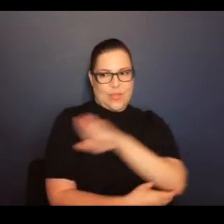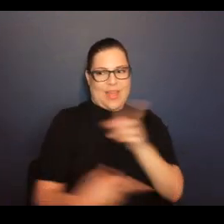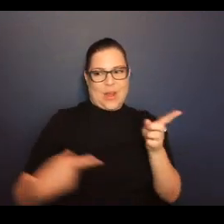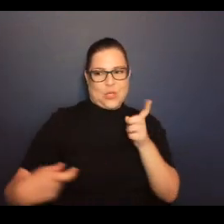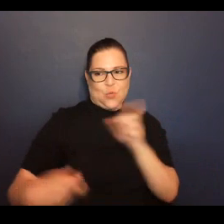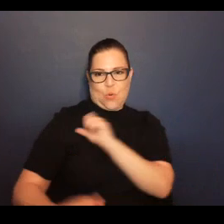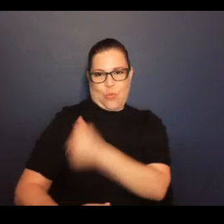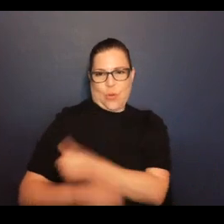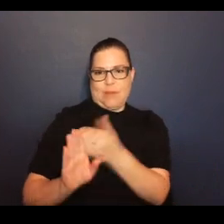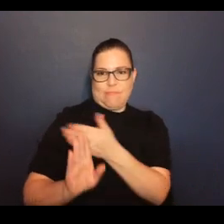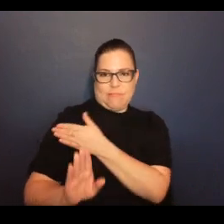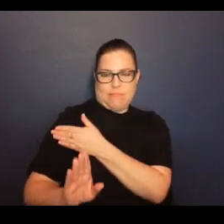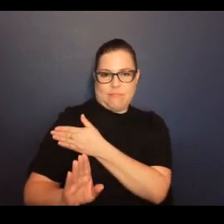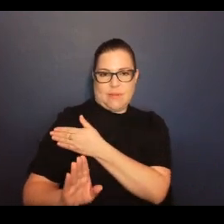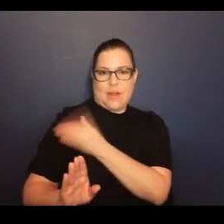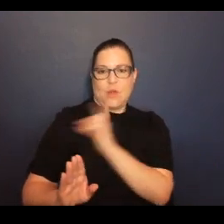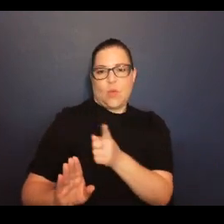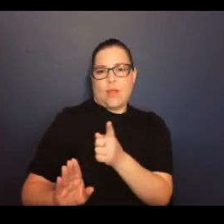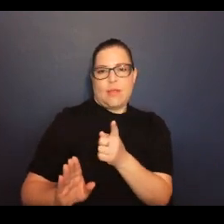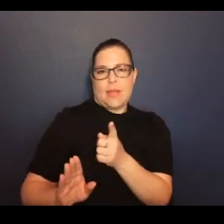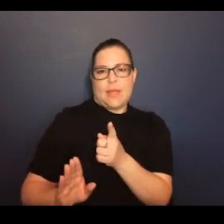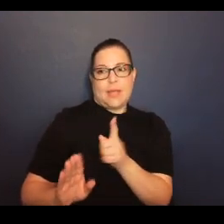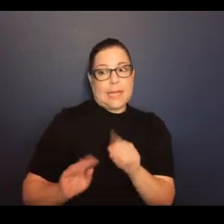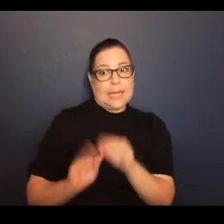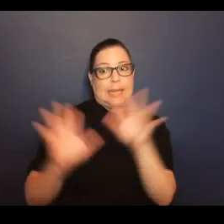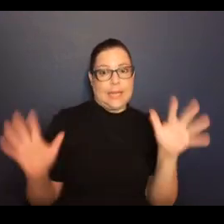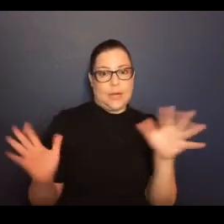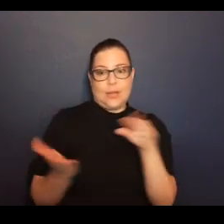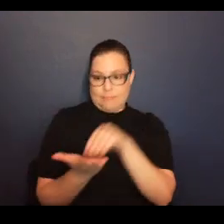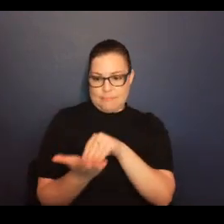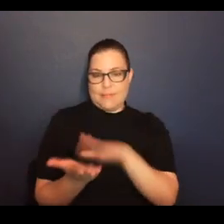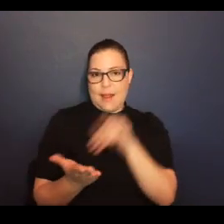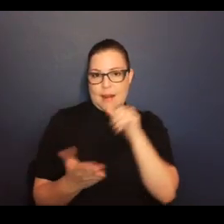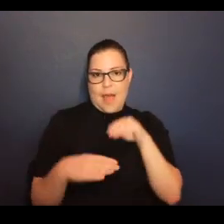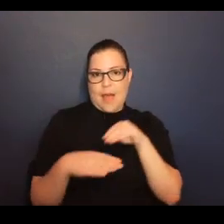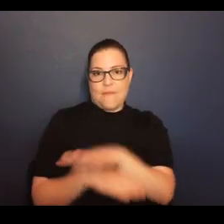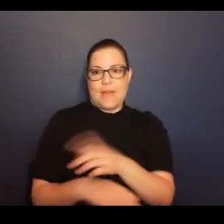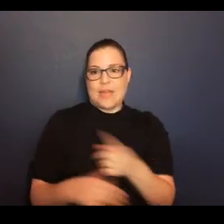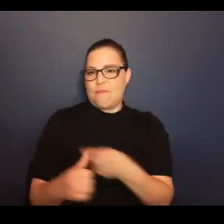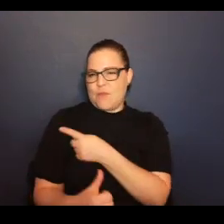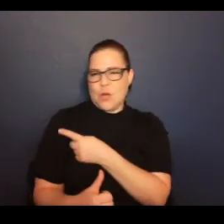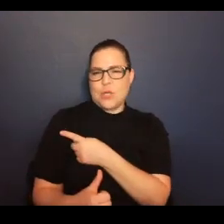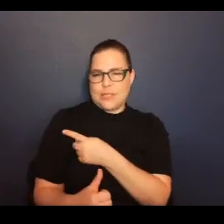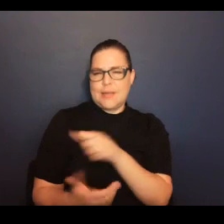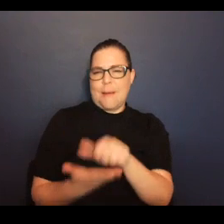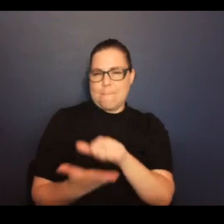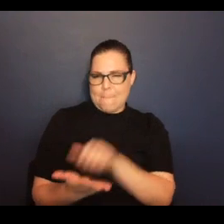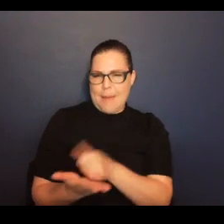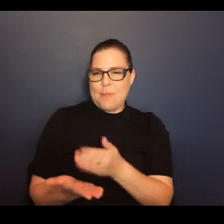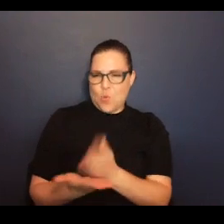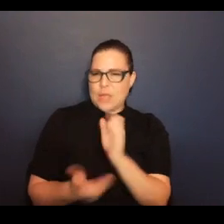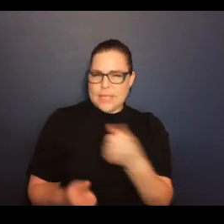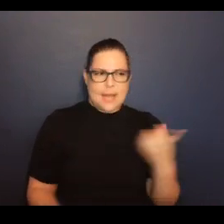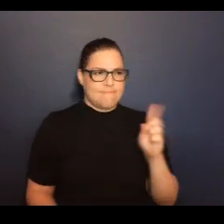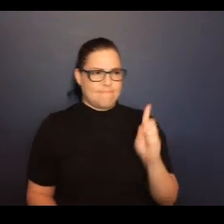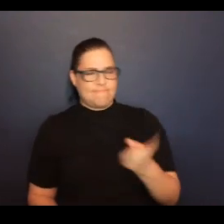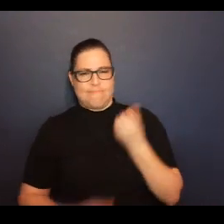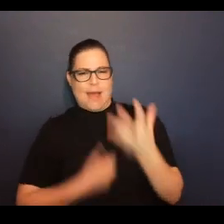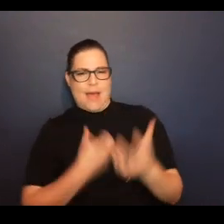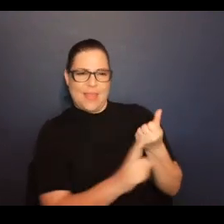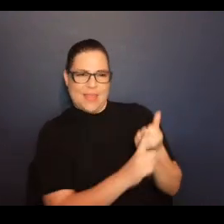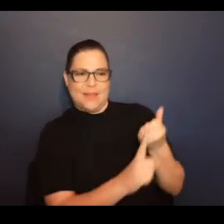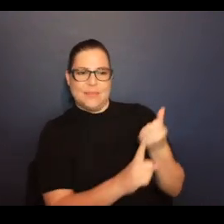authority. And it, of course, exempts out and makes very clear that this does not affect anyone's First Amendment rights. They can certainly come speak for themselves. There's no issue there. It's